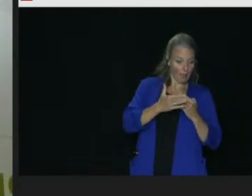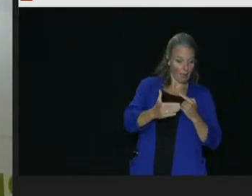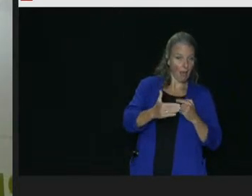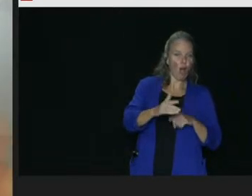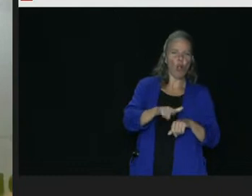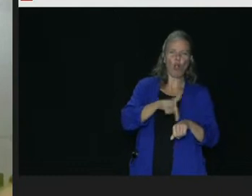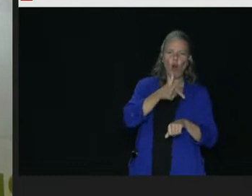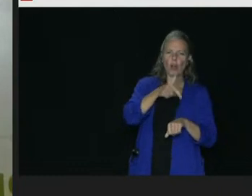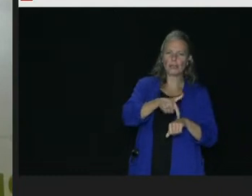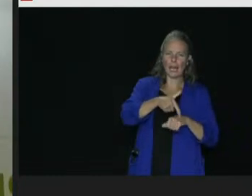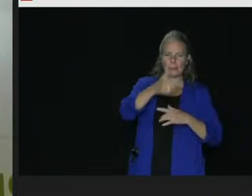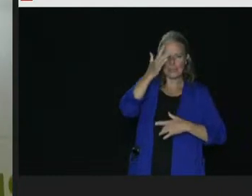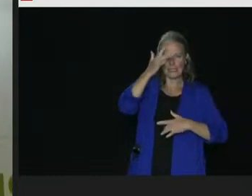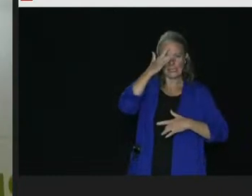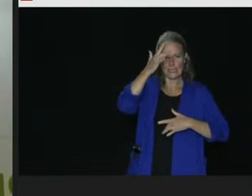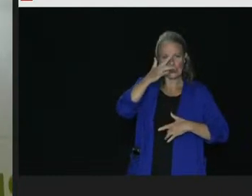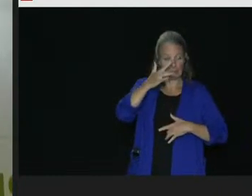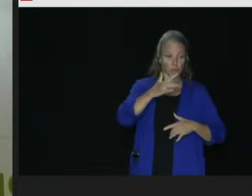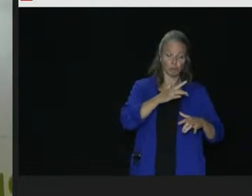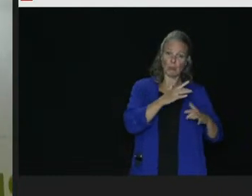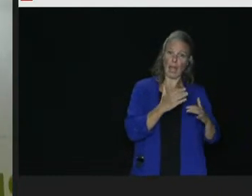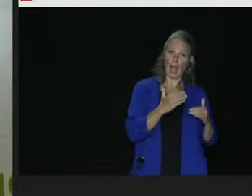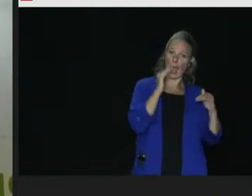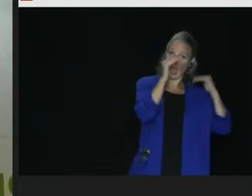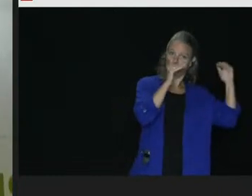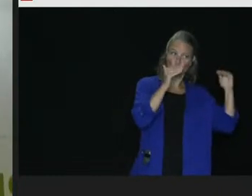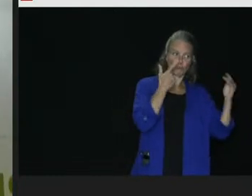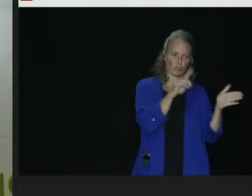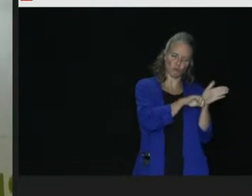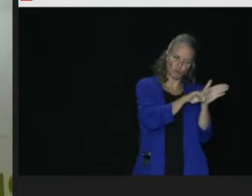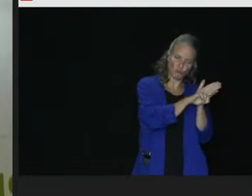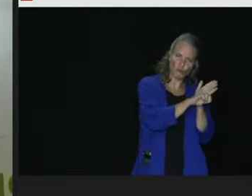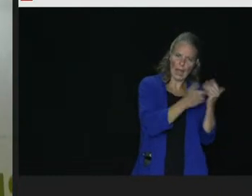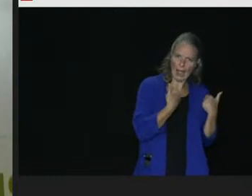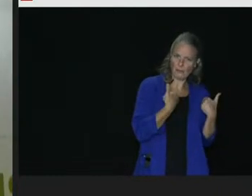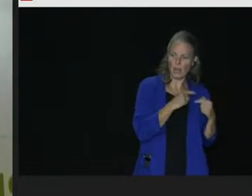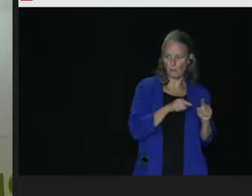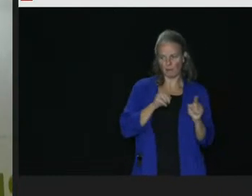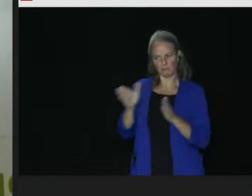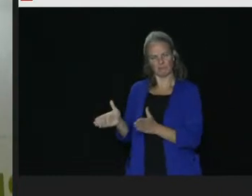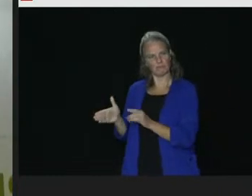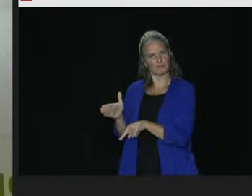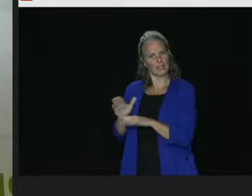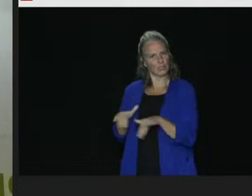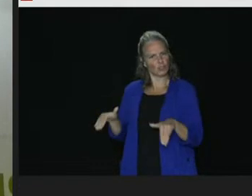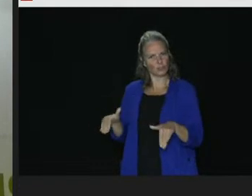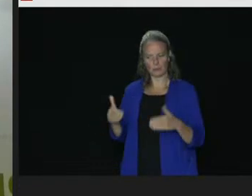population, or indeed as populations as a whole. But because some of these long